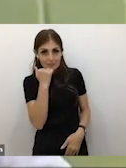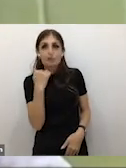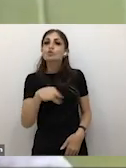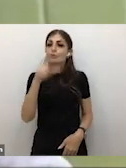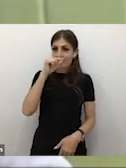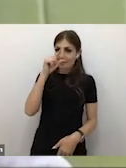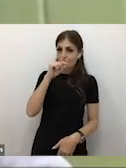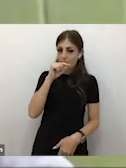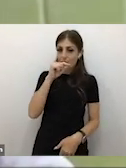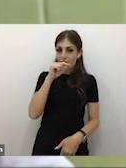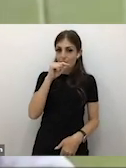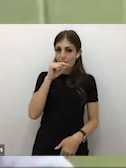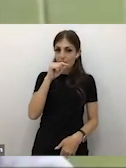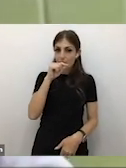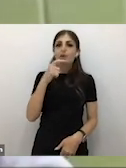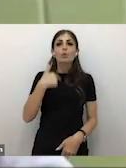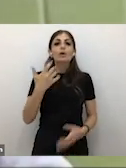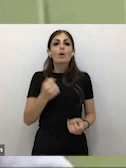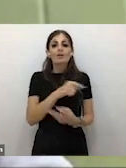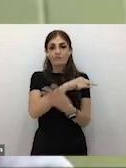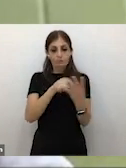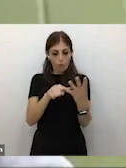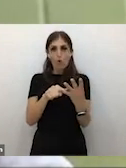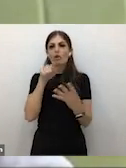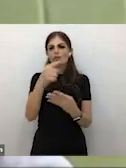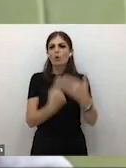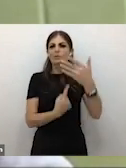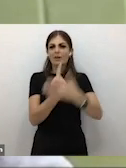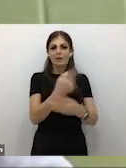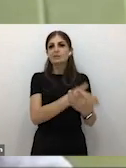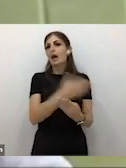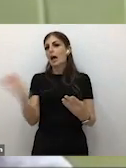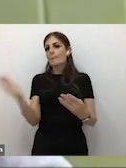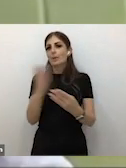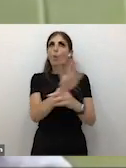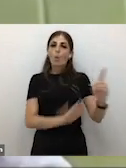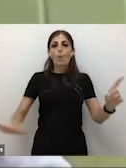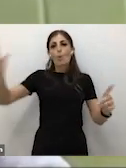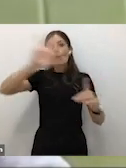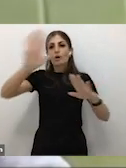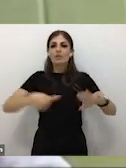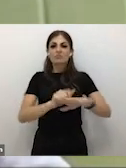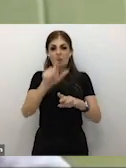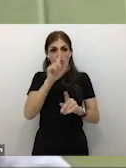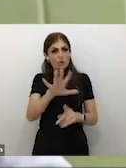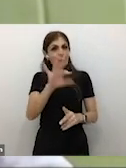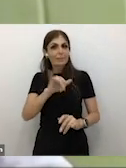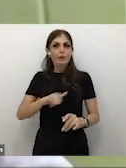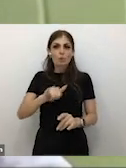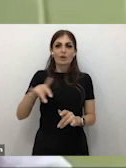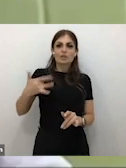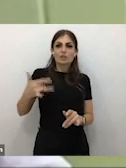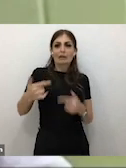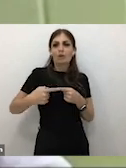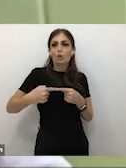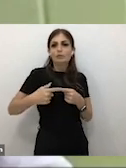eligible for the program. We will have 4 of these events that will happen across the country, and you'll go to the one that is closest to you if you would